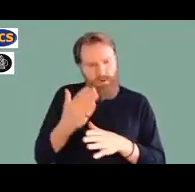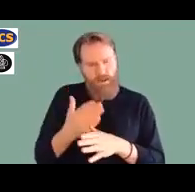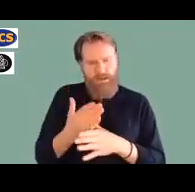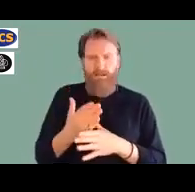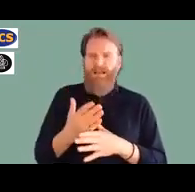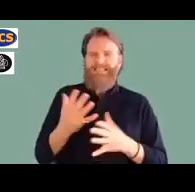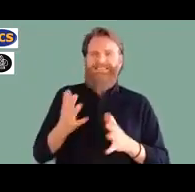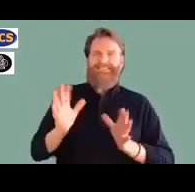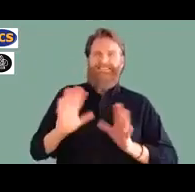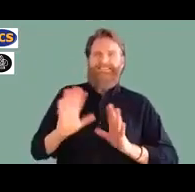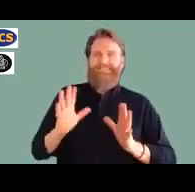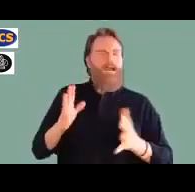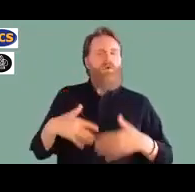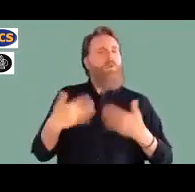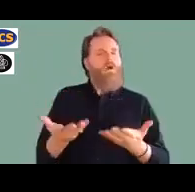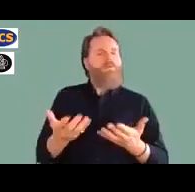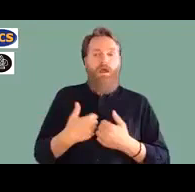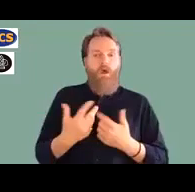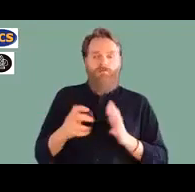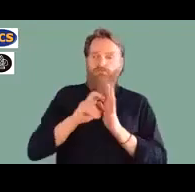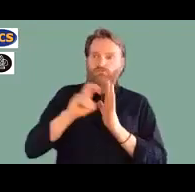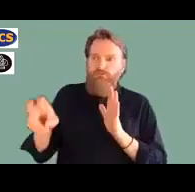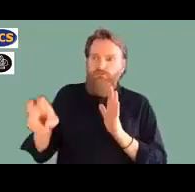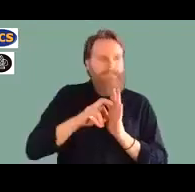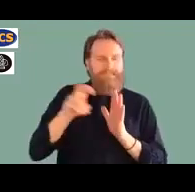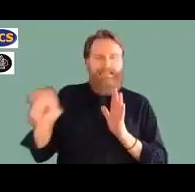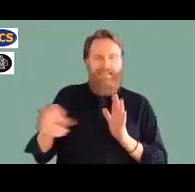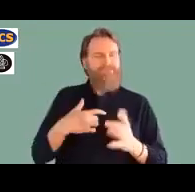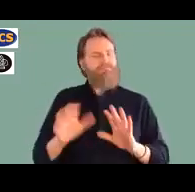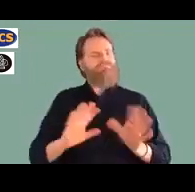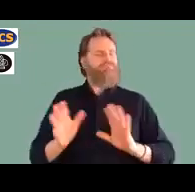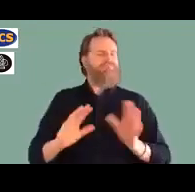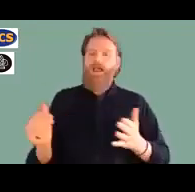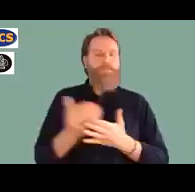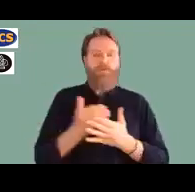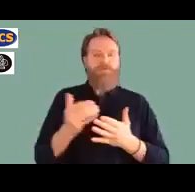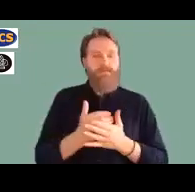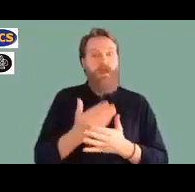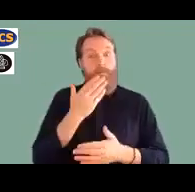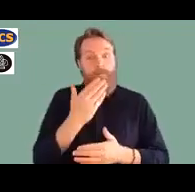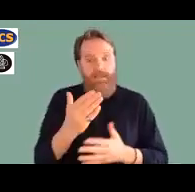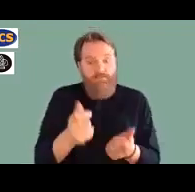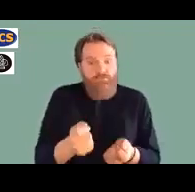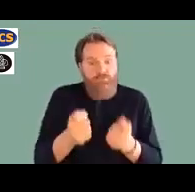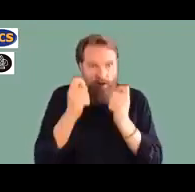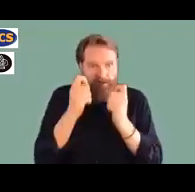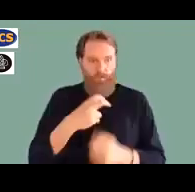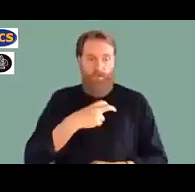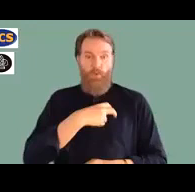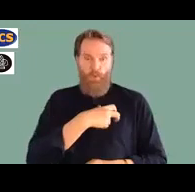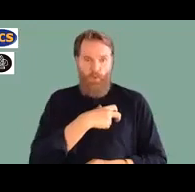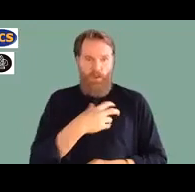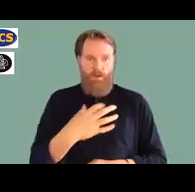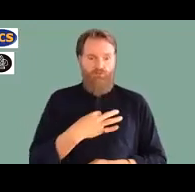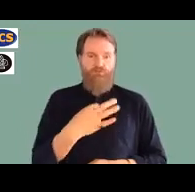feel safe, then they must bring that to the union's attention, either with their local rep or contact yourself, Zita, or